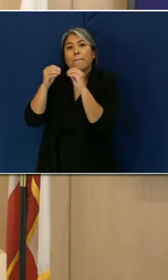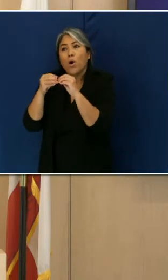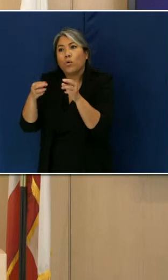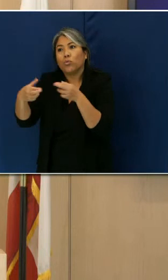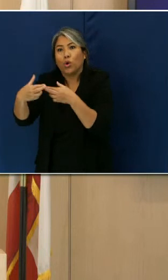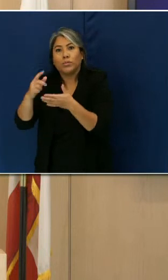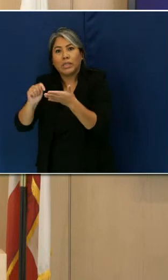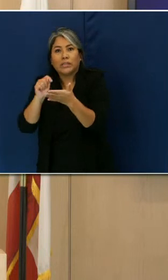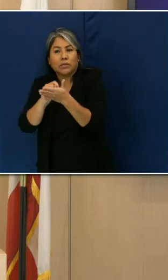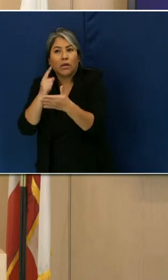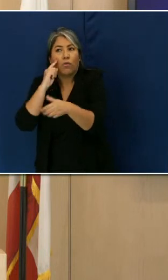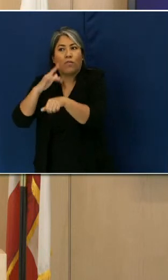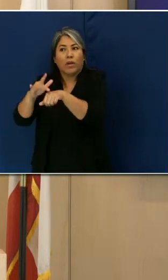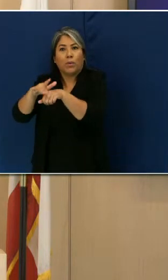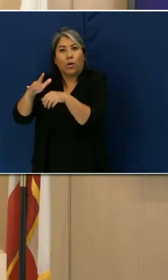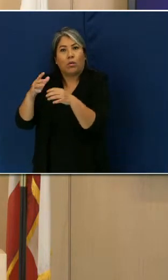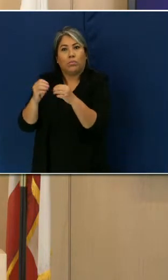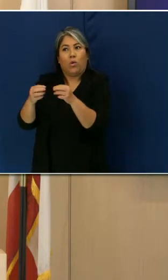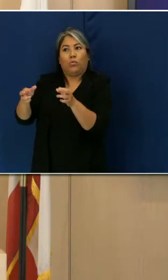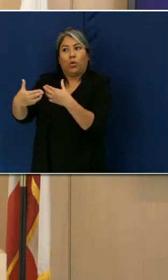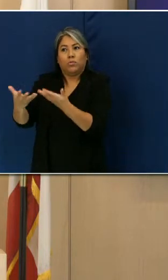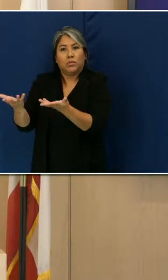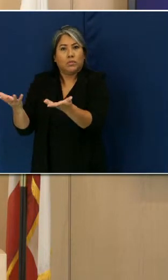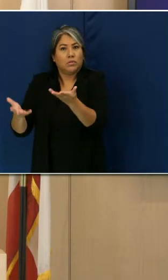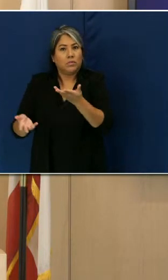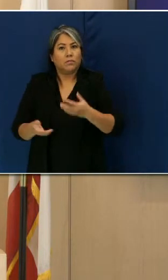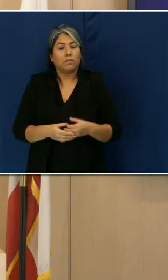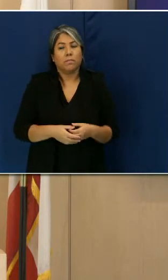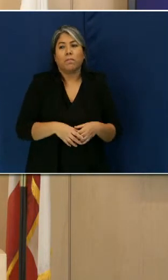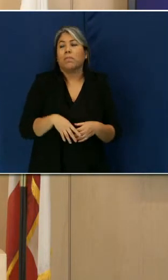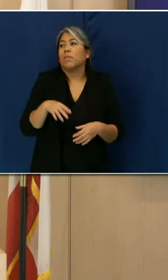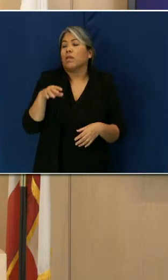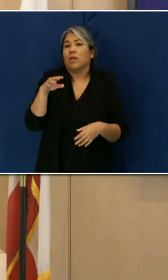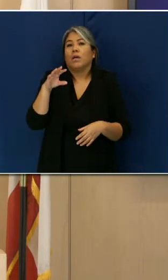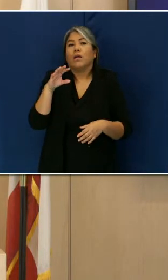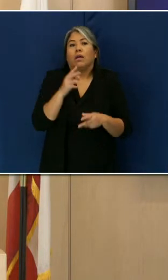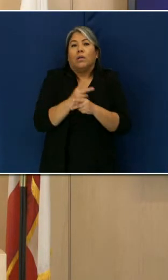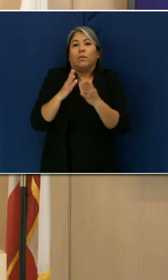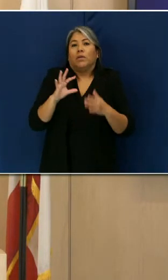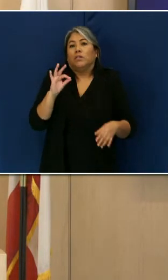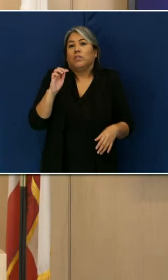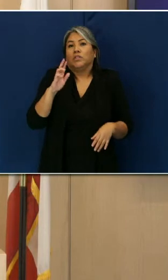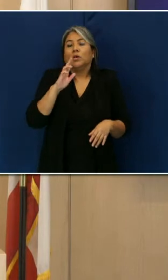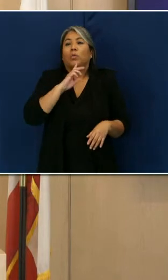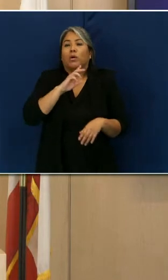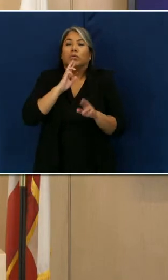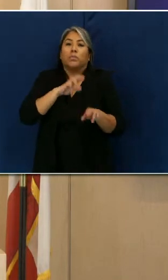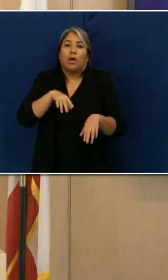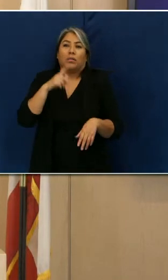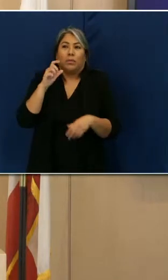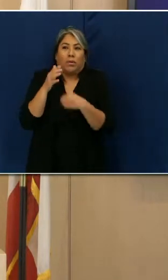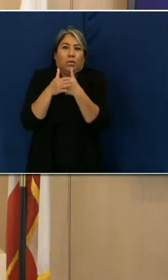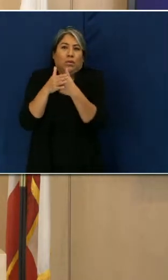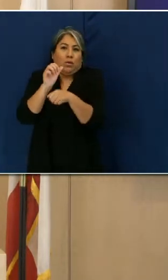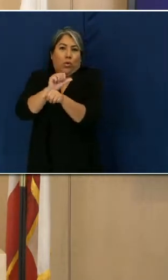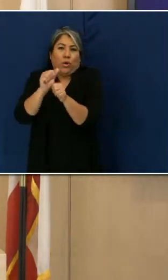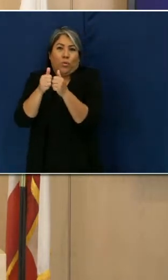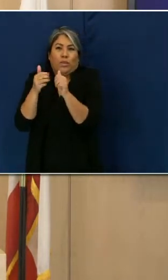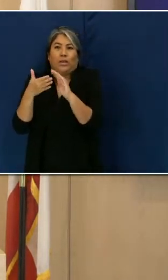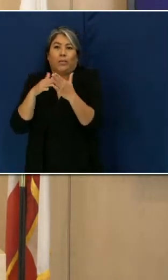time? Okay, Nathan Fletcher is going to respond to that. He's been working very closely with the convention center folks.